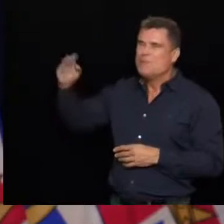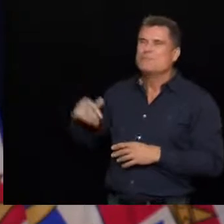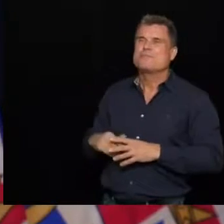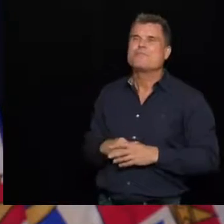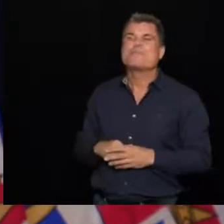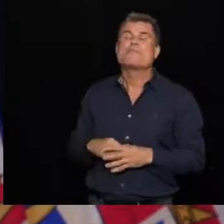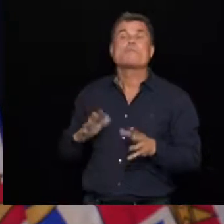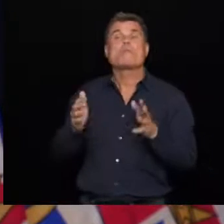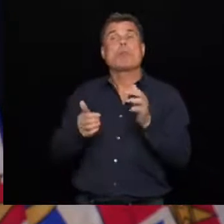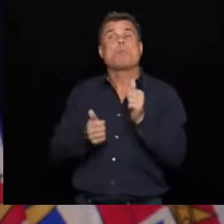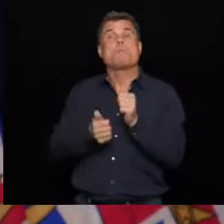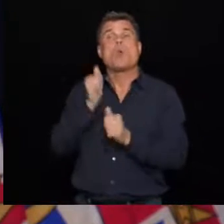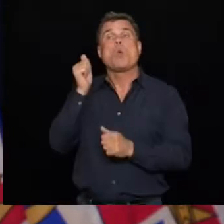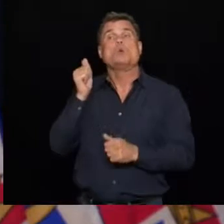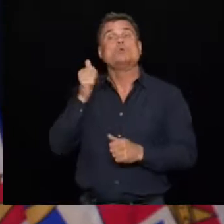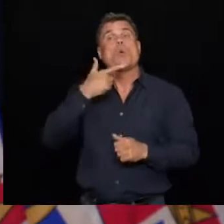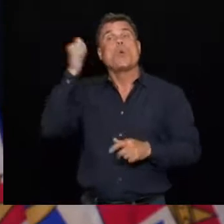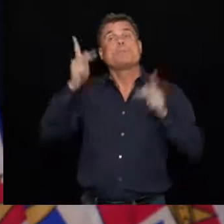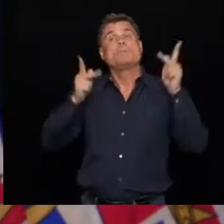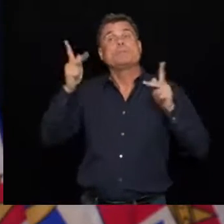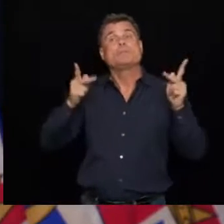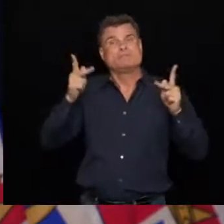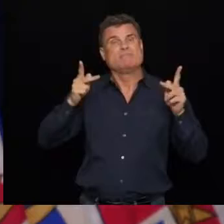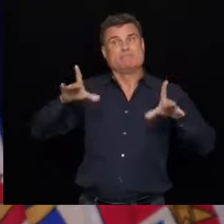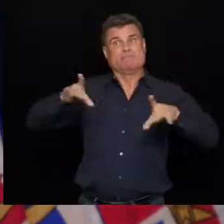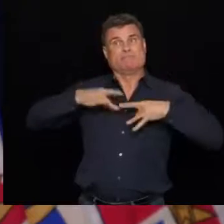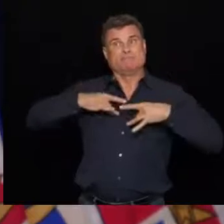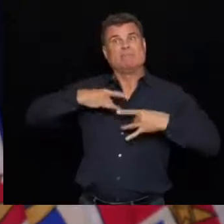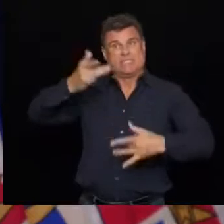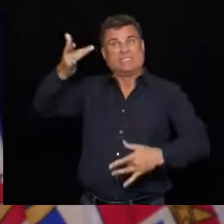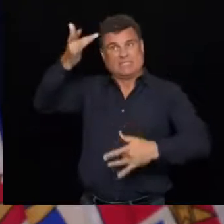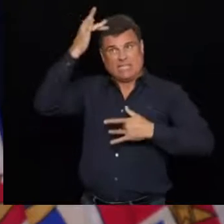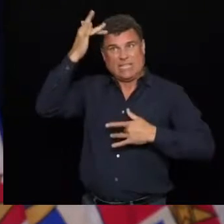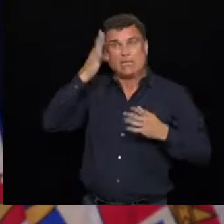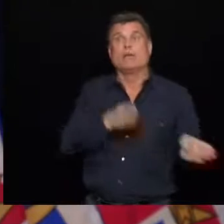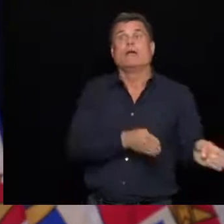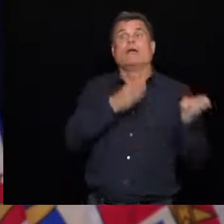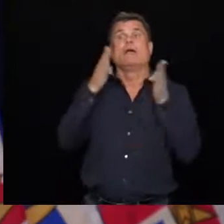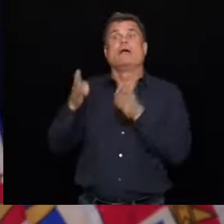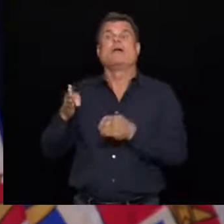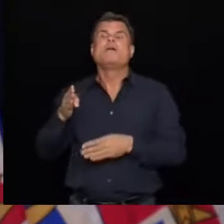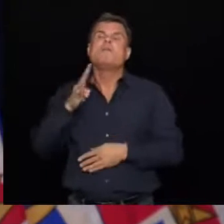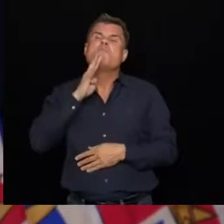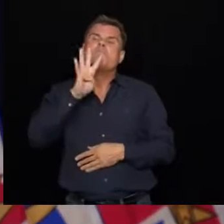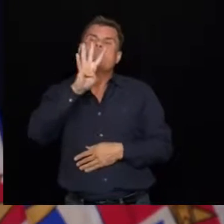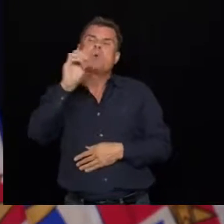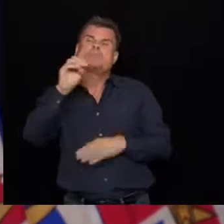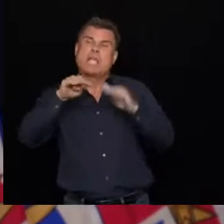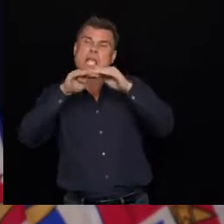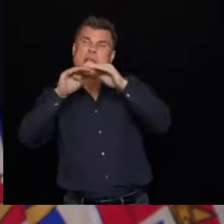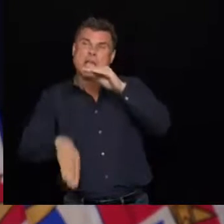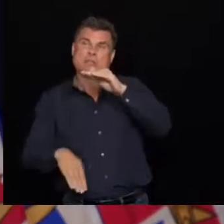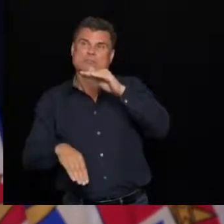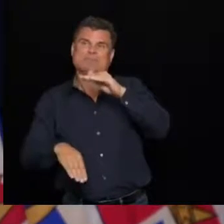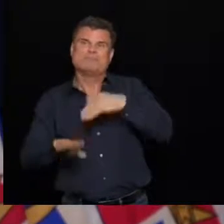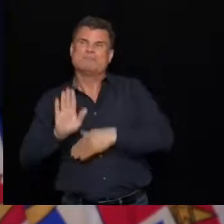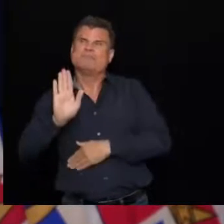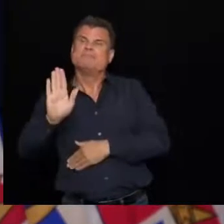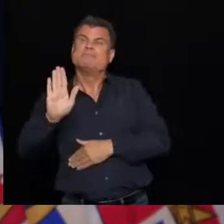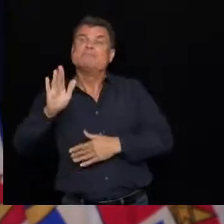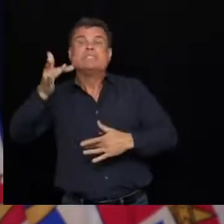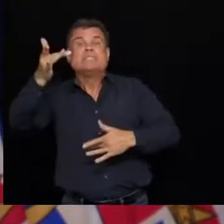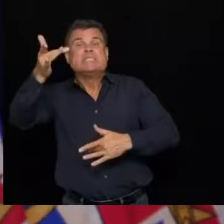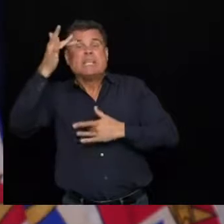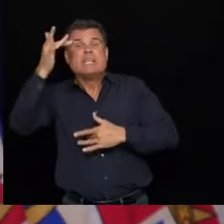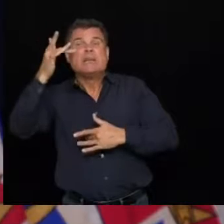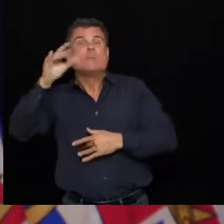disease that we're seeing in those under 40-ish now, and how that might be different from some of the earlier cases we were seeing. So, for